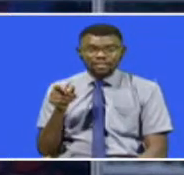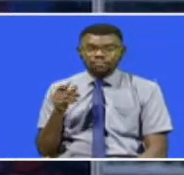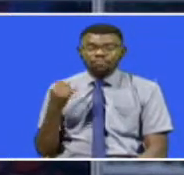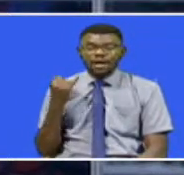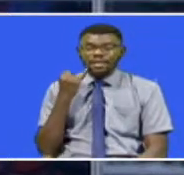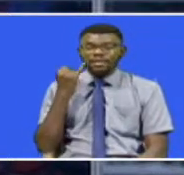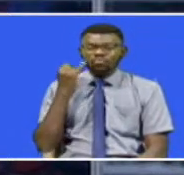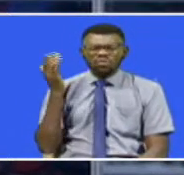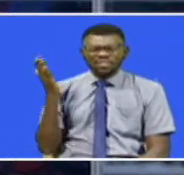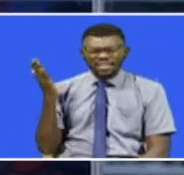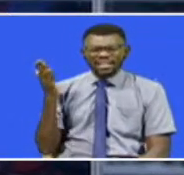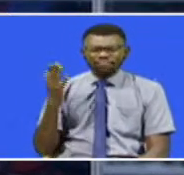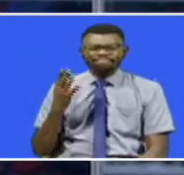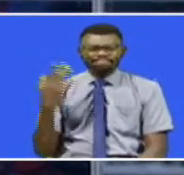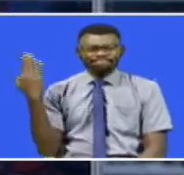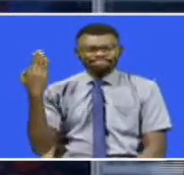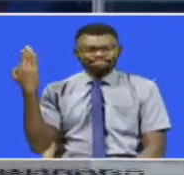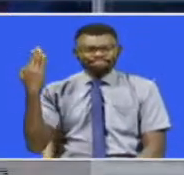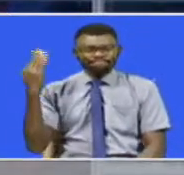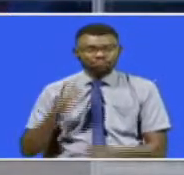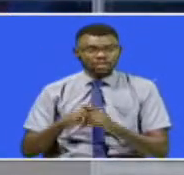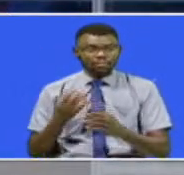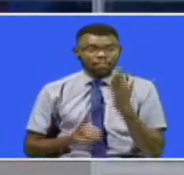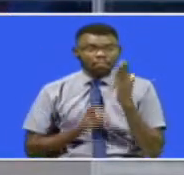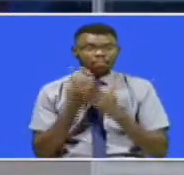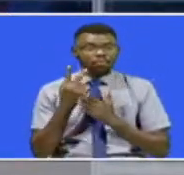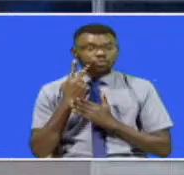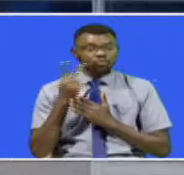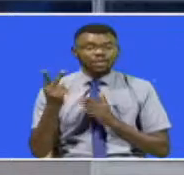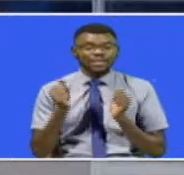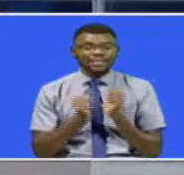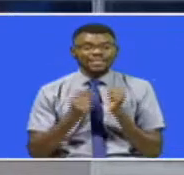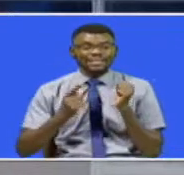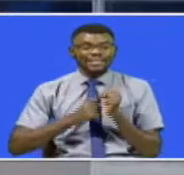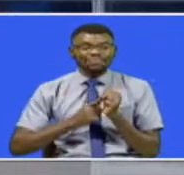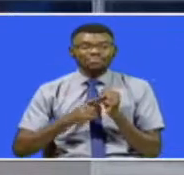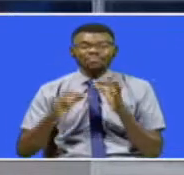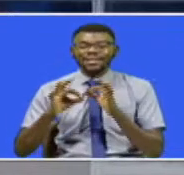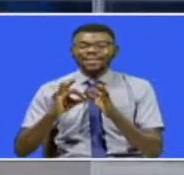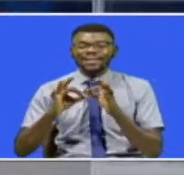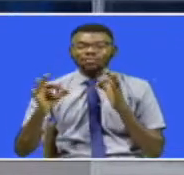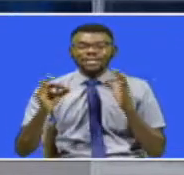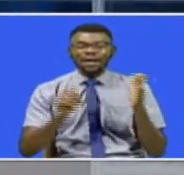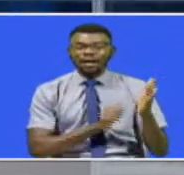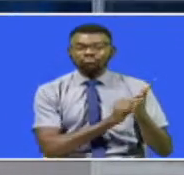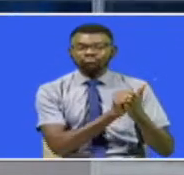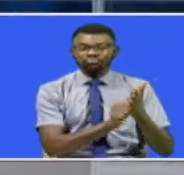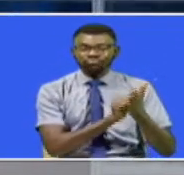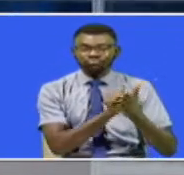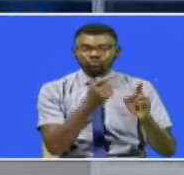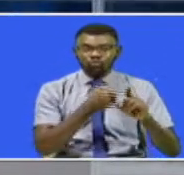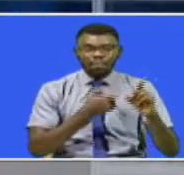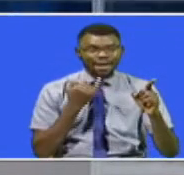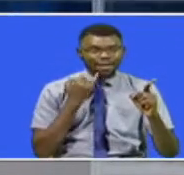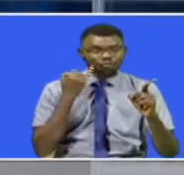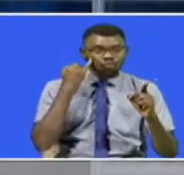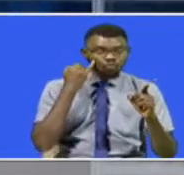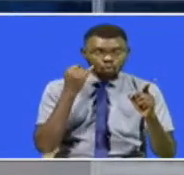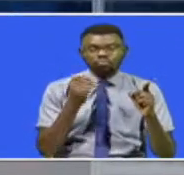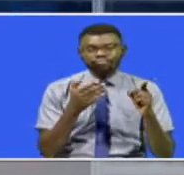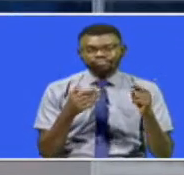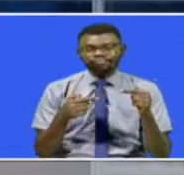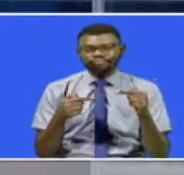Nakuru after he commissioned more than 216 kilometers of the meter gauge railway from Nakuru to Kisumu that has